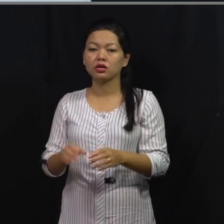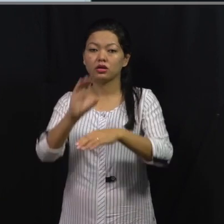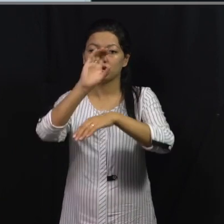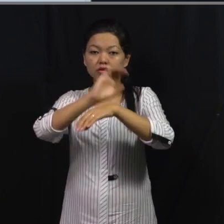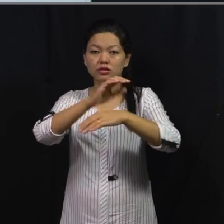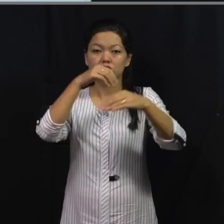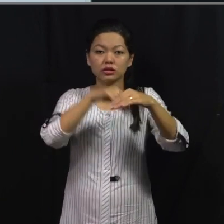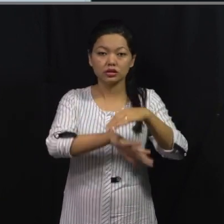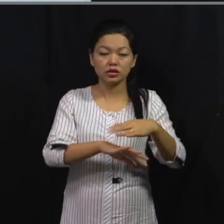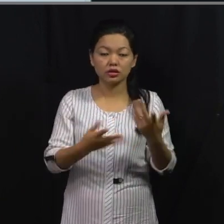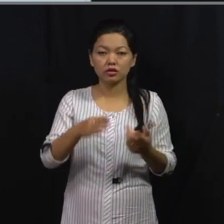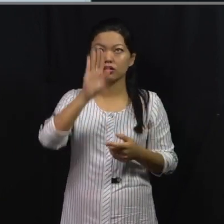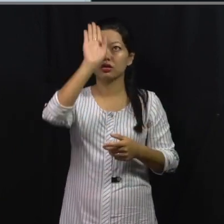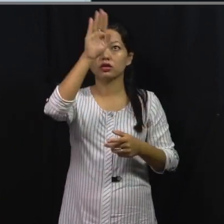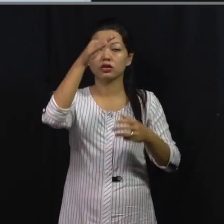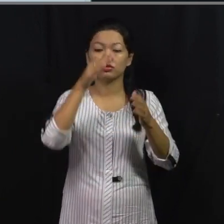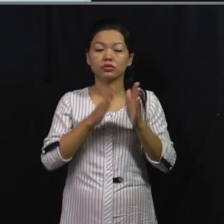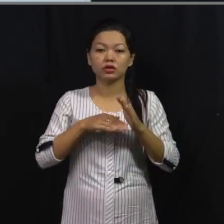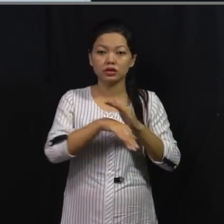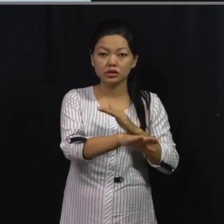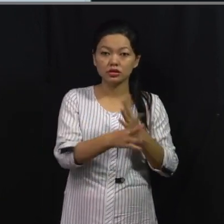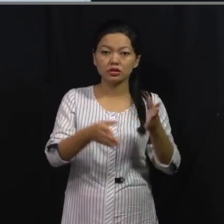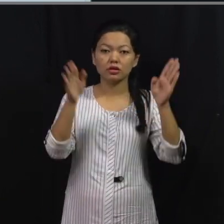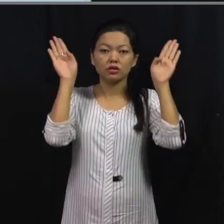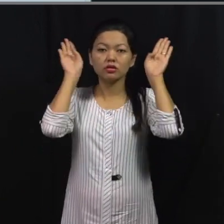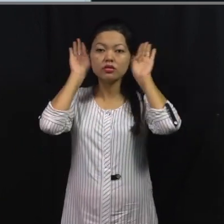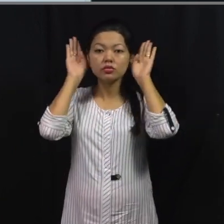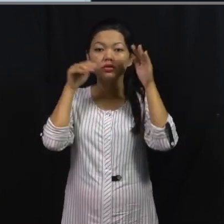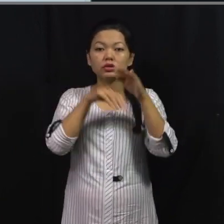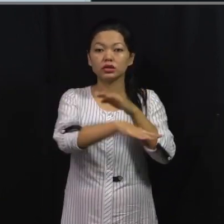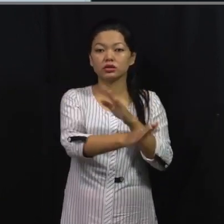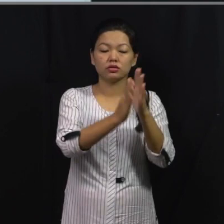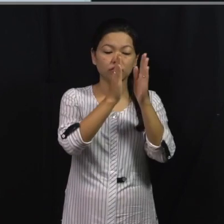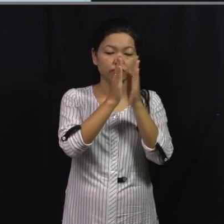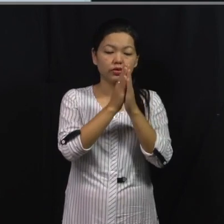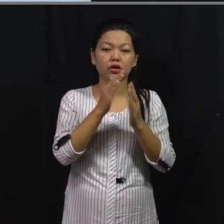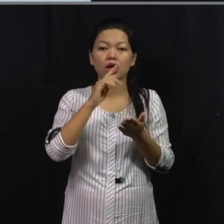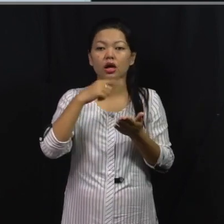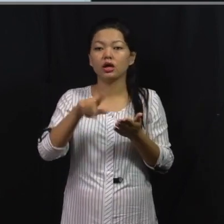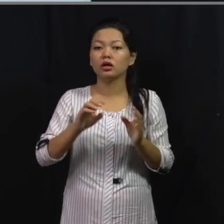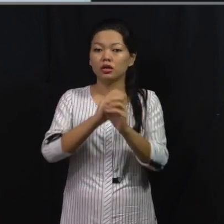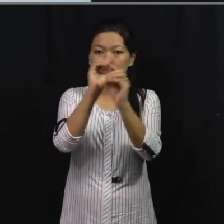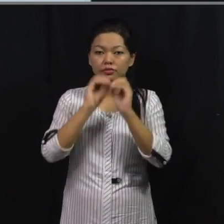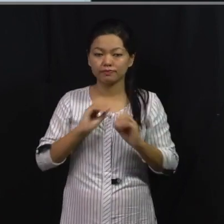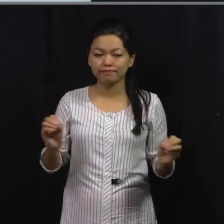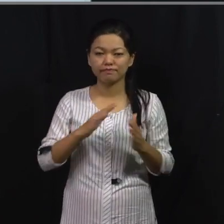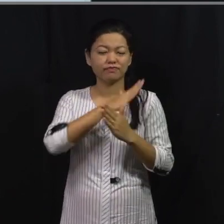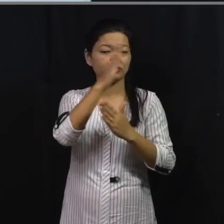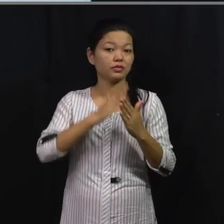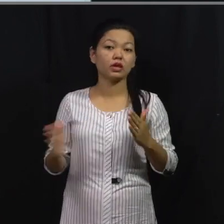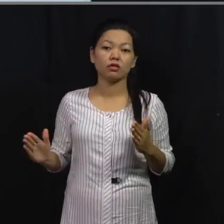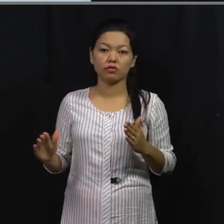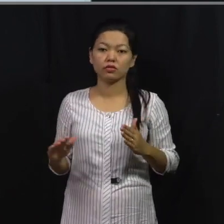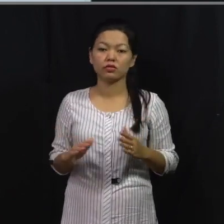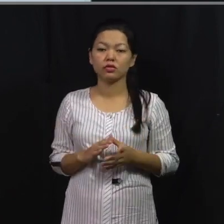to do some certain religious practices which the upper caste were also doing, in the sense that you were not allowed